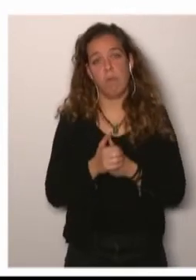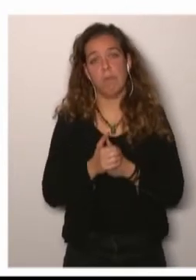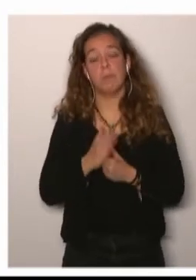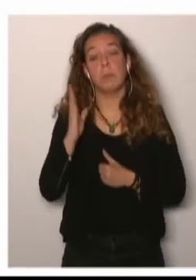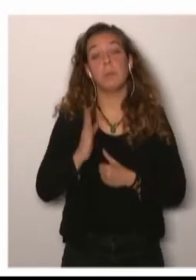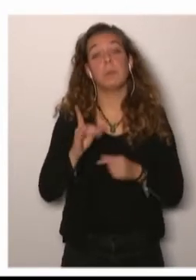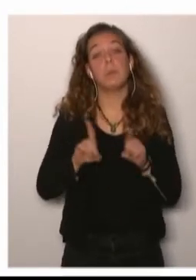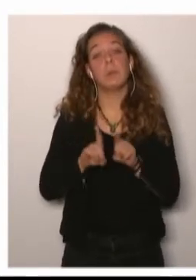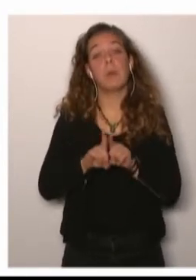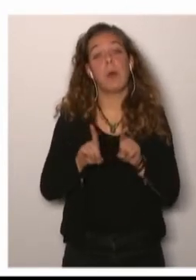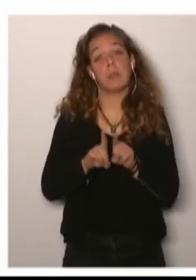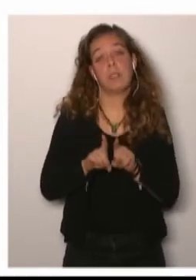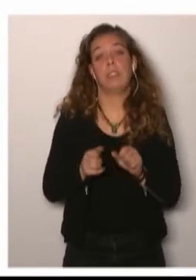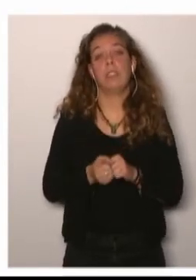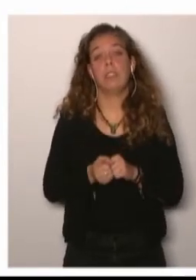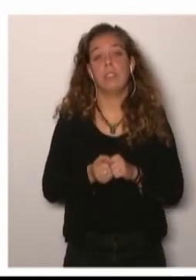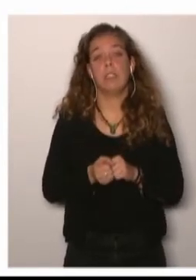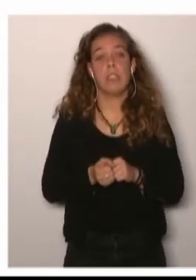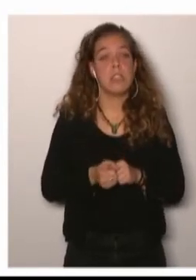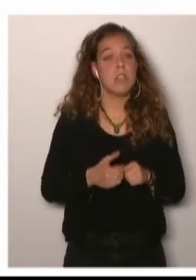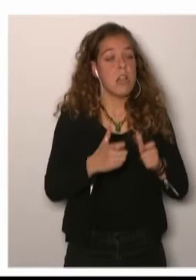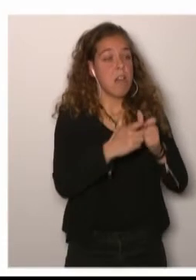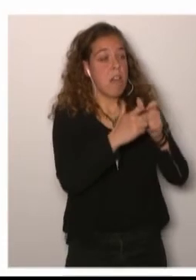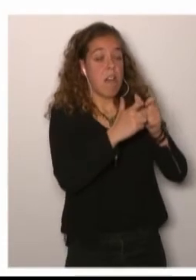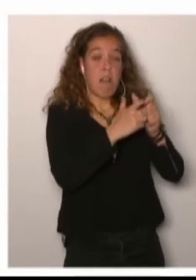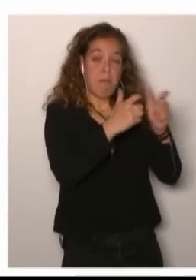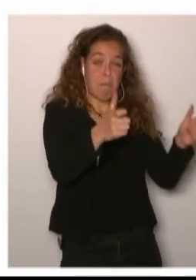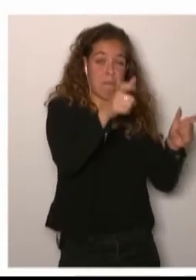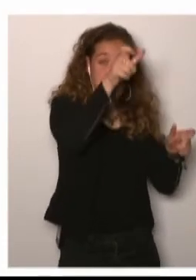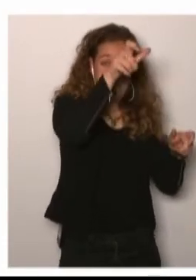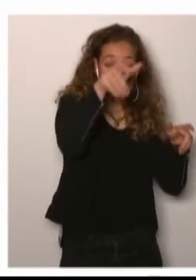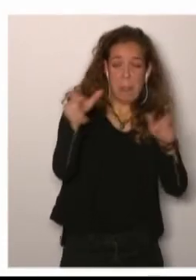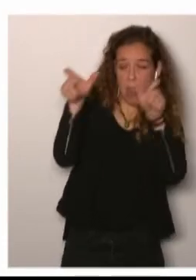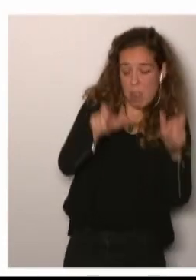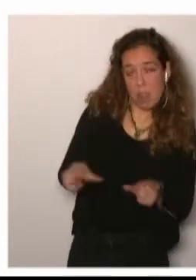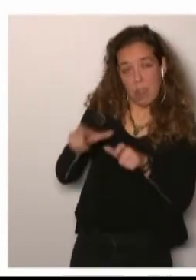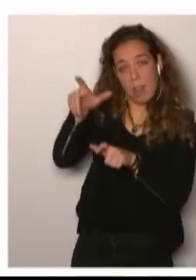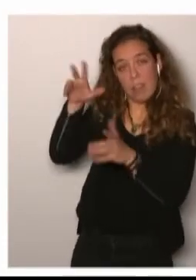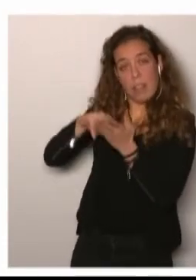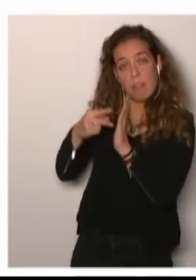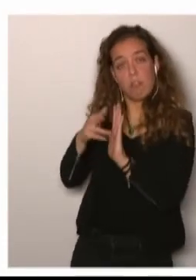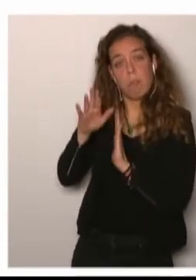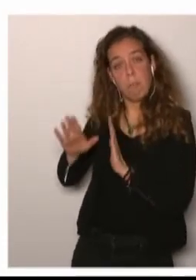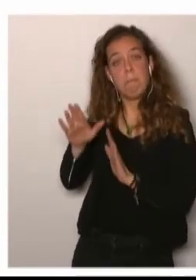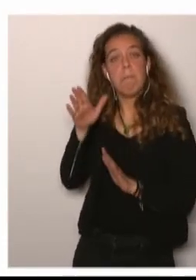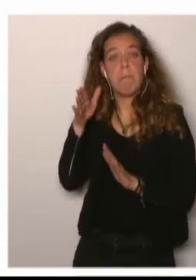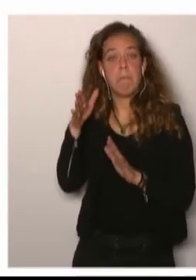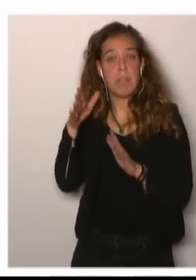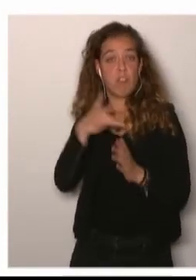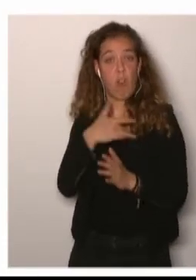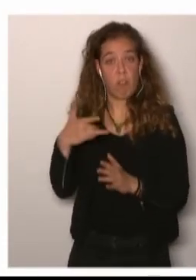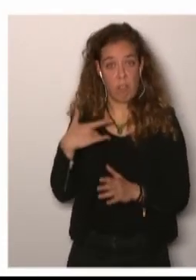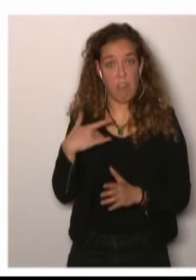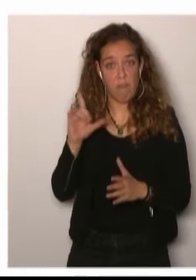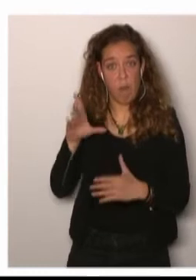reflected earlier, that the regulatory approval is just one step to access. Because we would like to ensure that we agree on mandated development